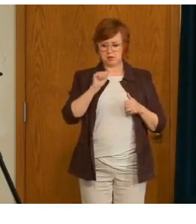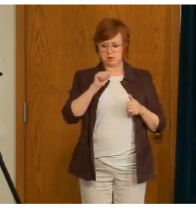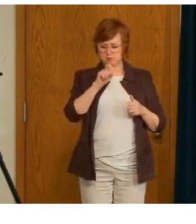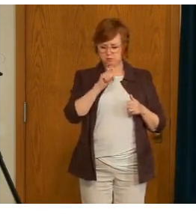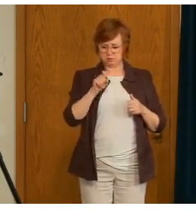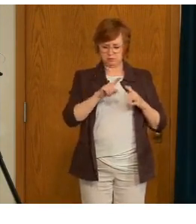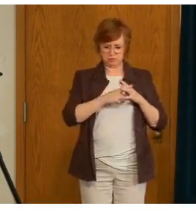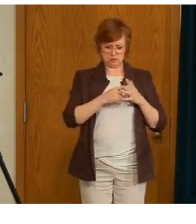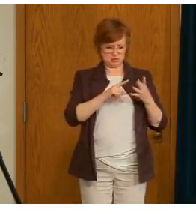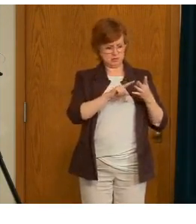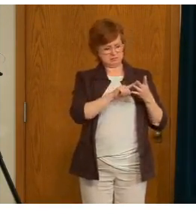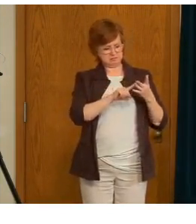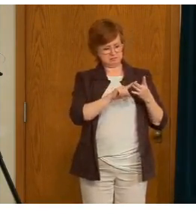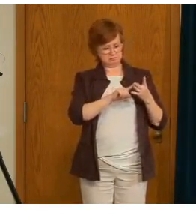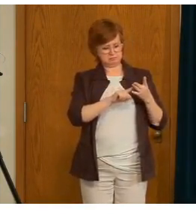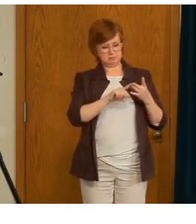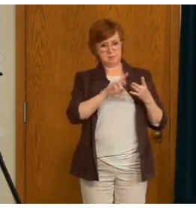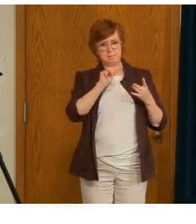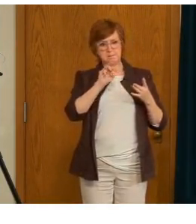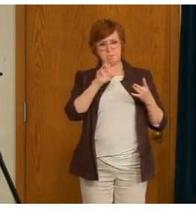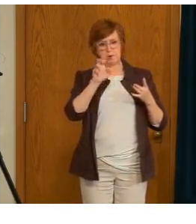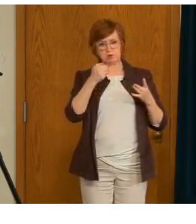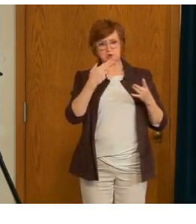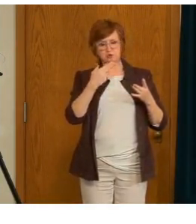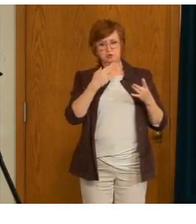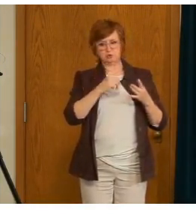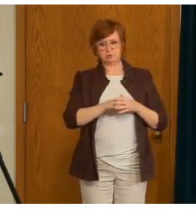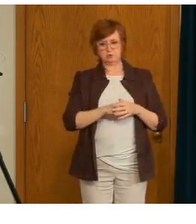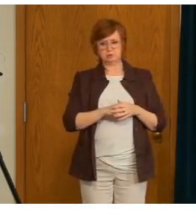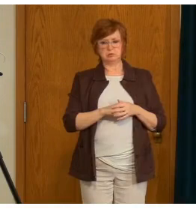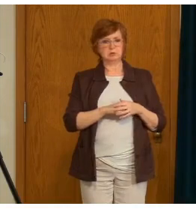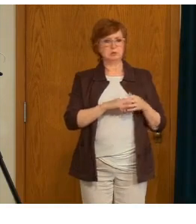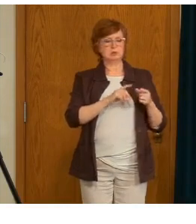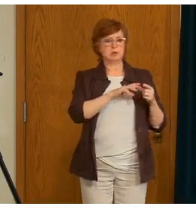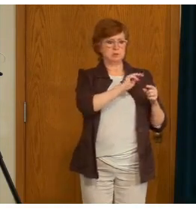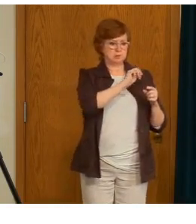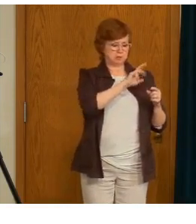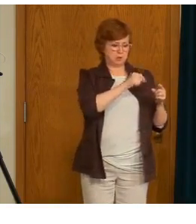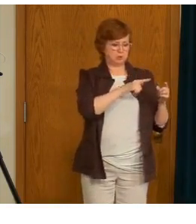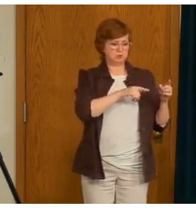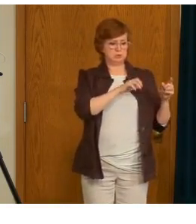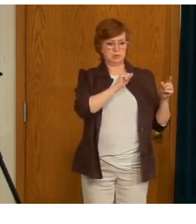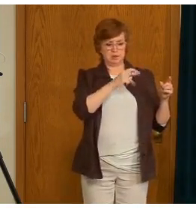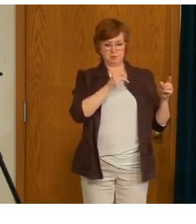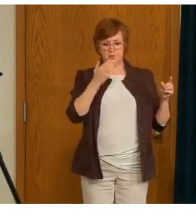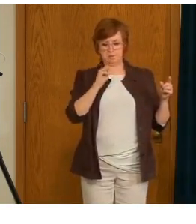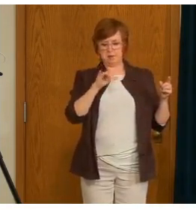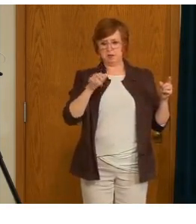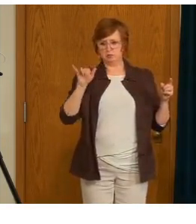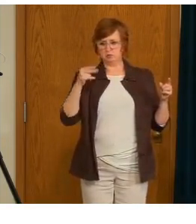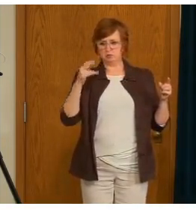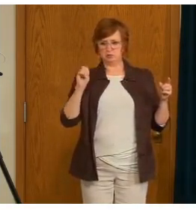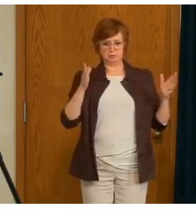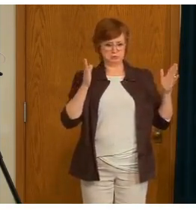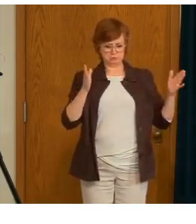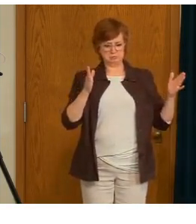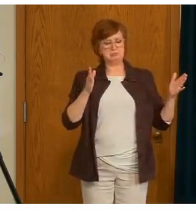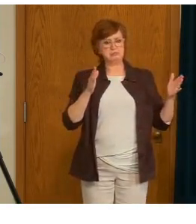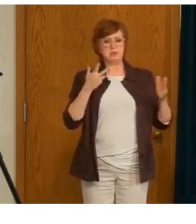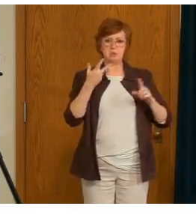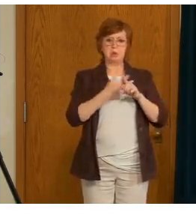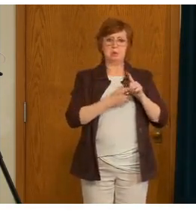March, 3 months don't happen till mid-June, and of course 16 weeks don't happen till mid-July. So there's plenty